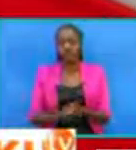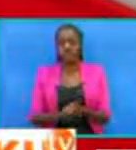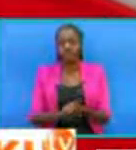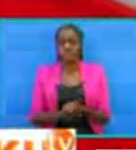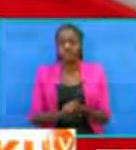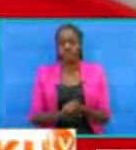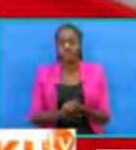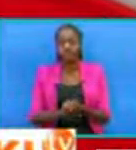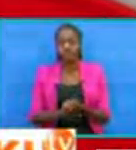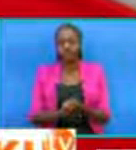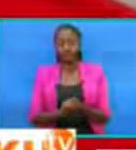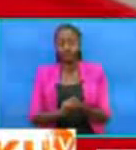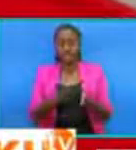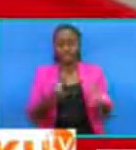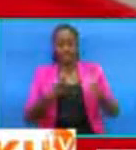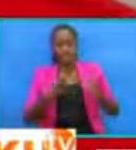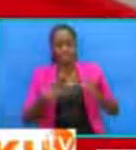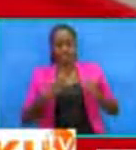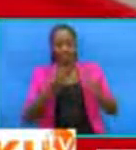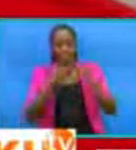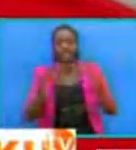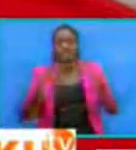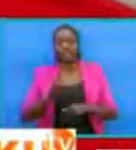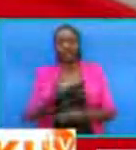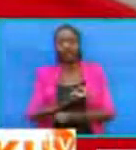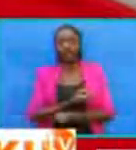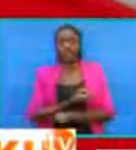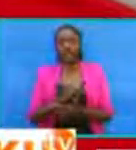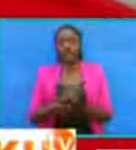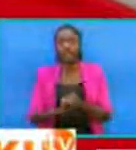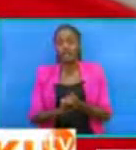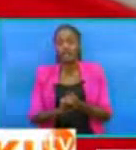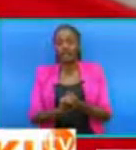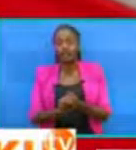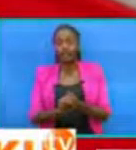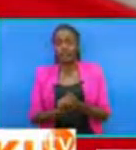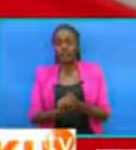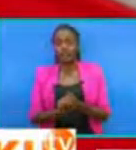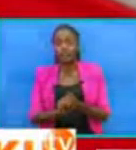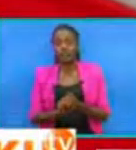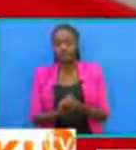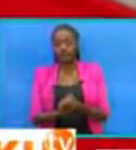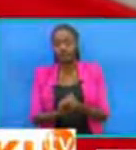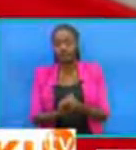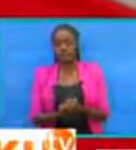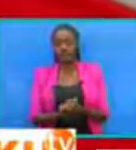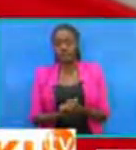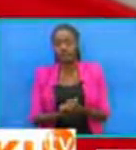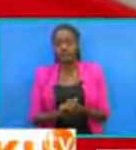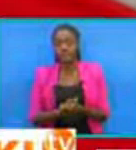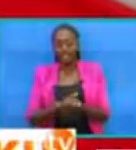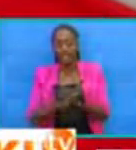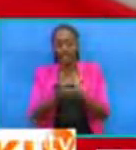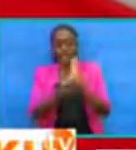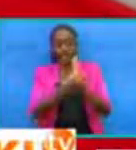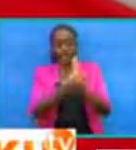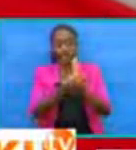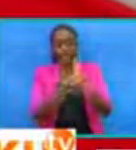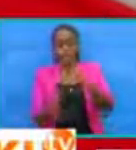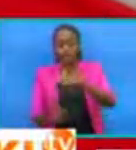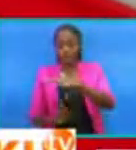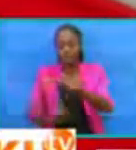receive our guests. We are expecting a representative from the Ministry of Education,